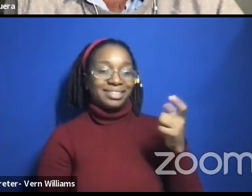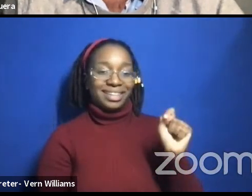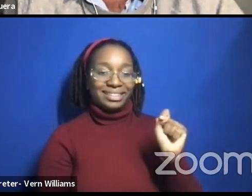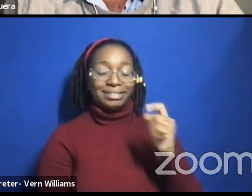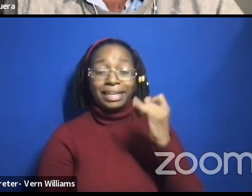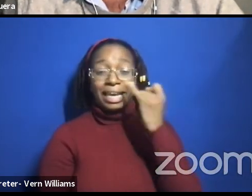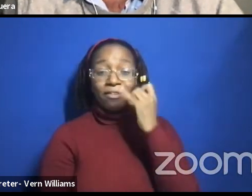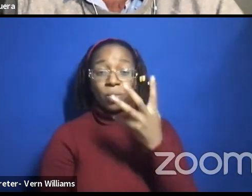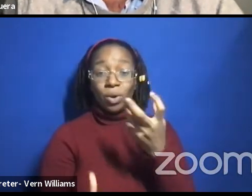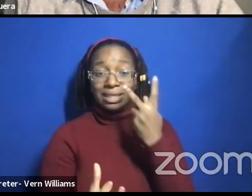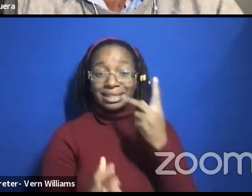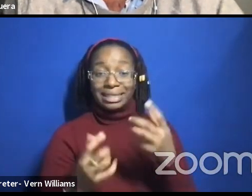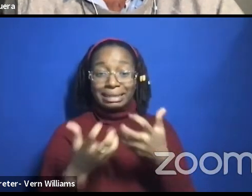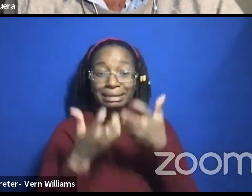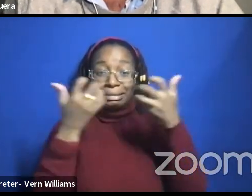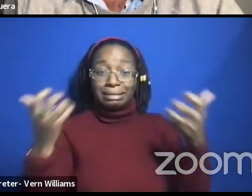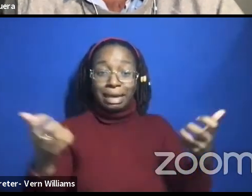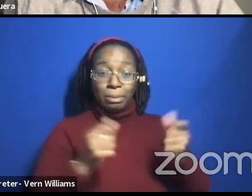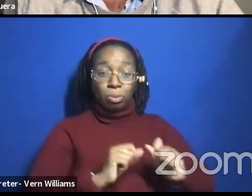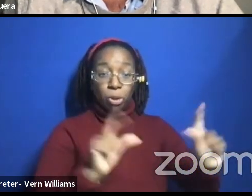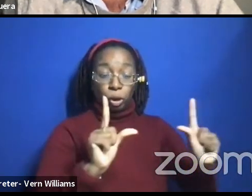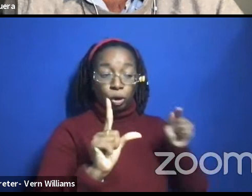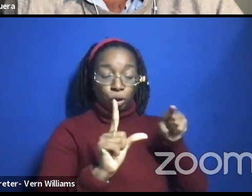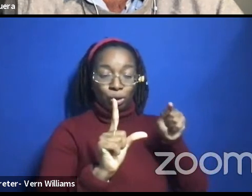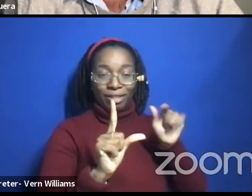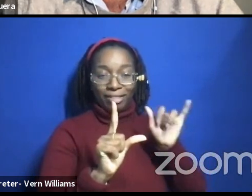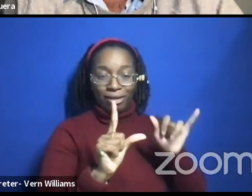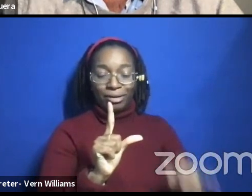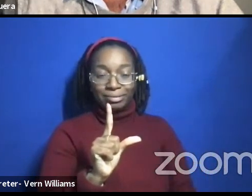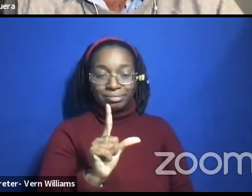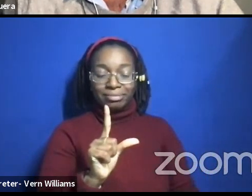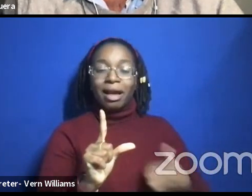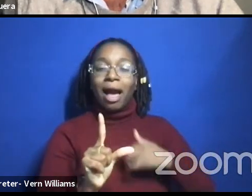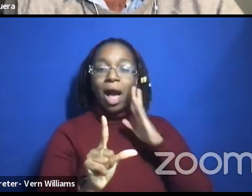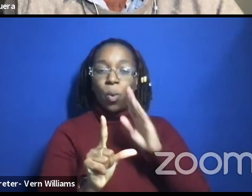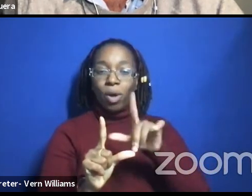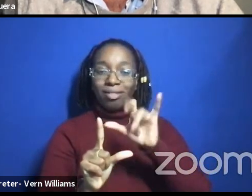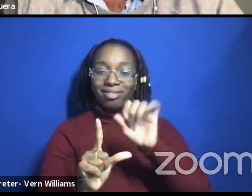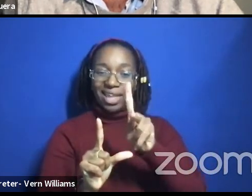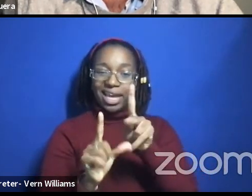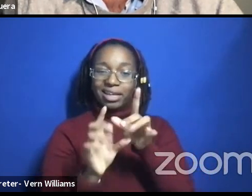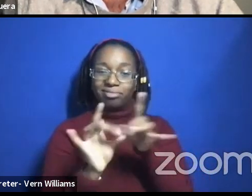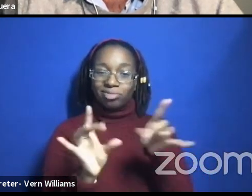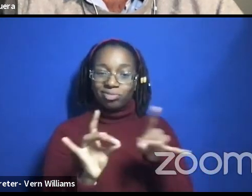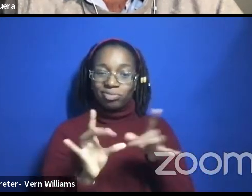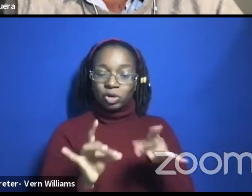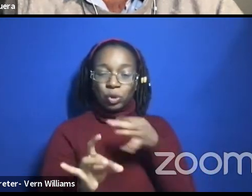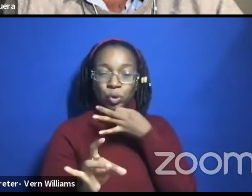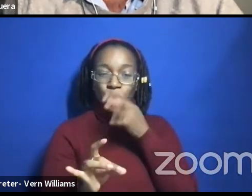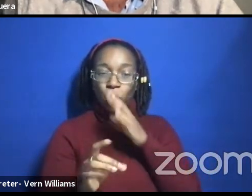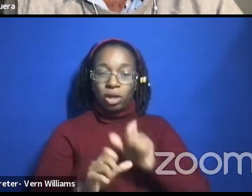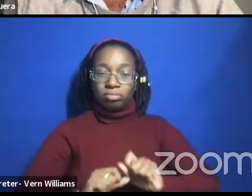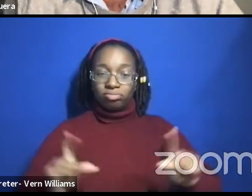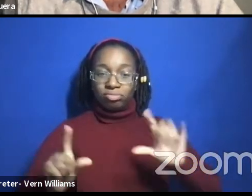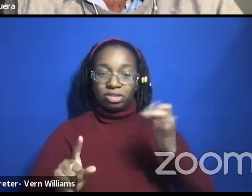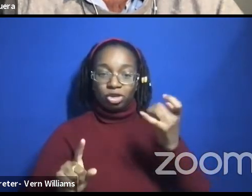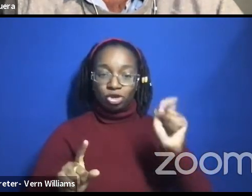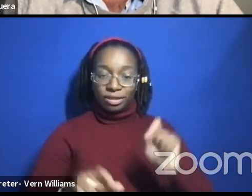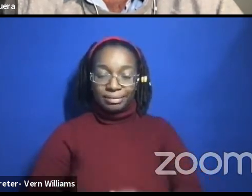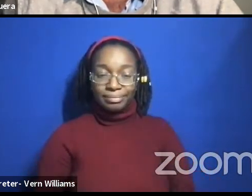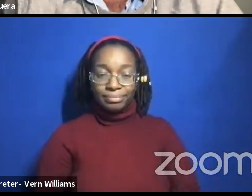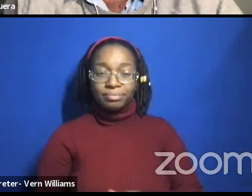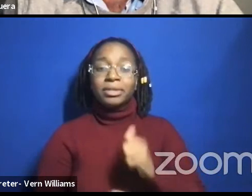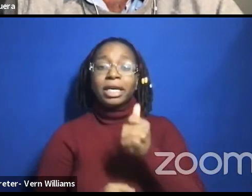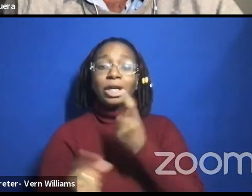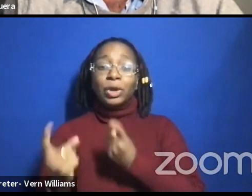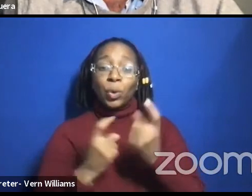separate browser window. I will place the link to stream text in the chat shortly. You can send questions to Sheetal